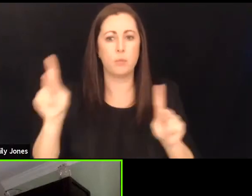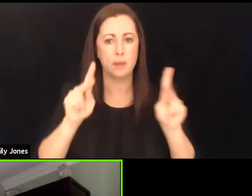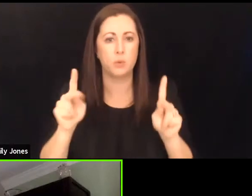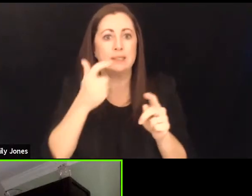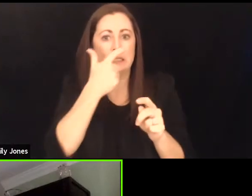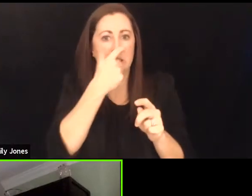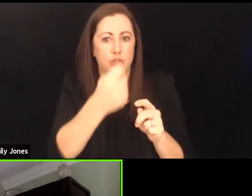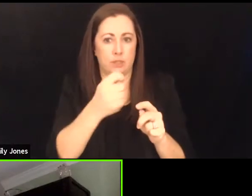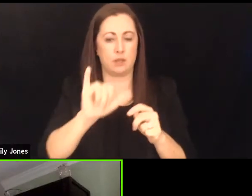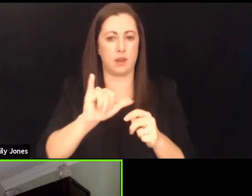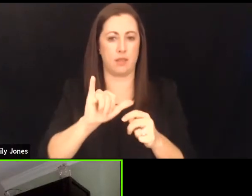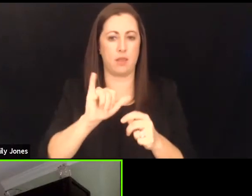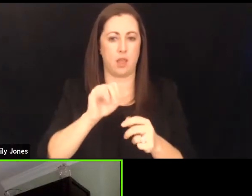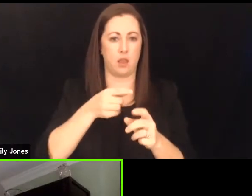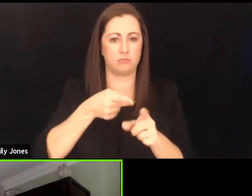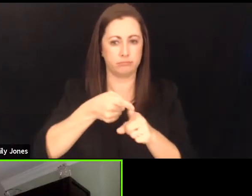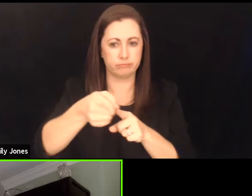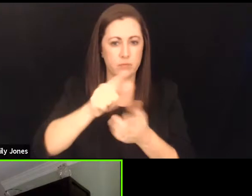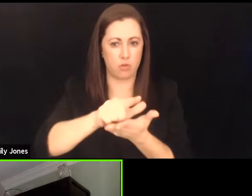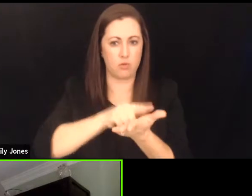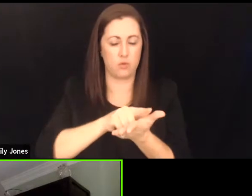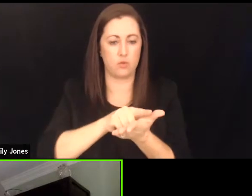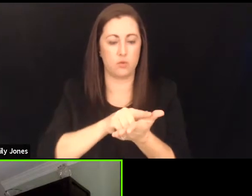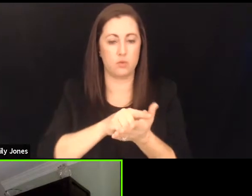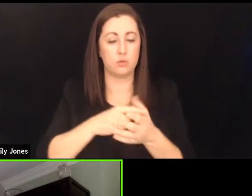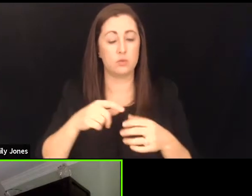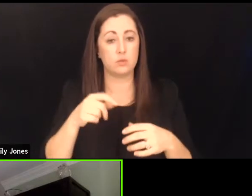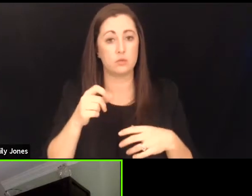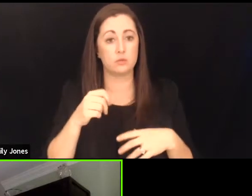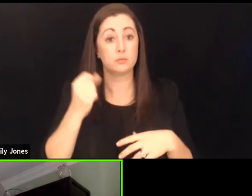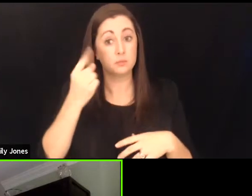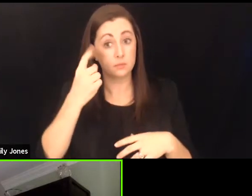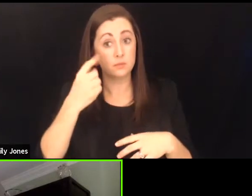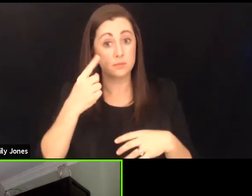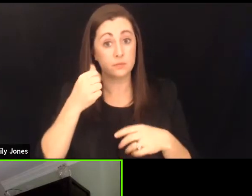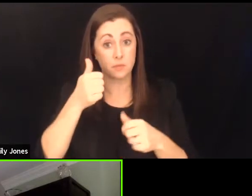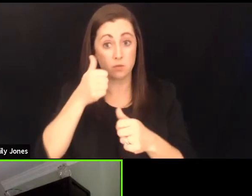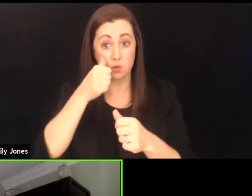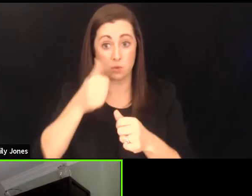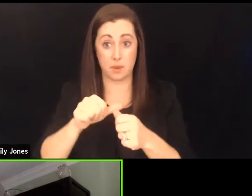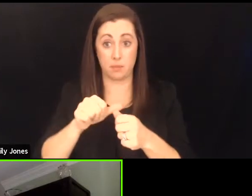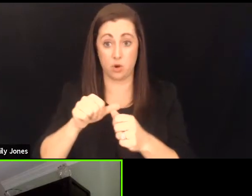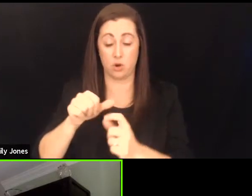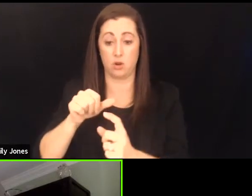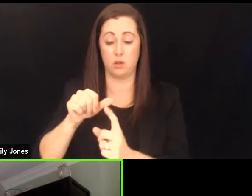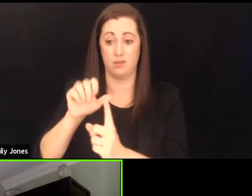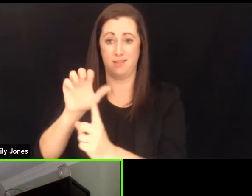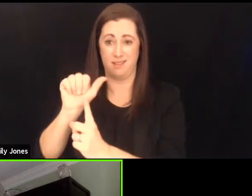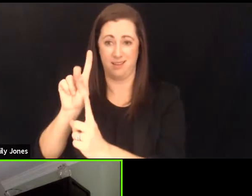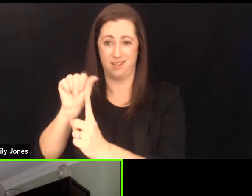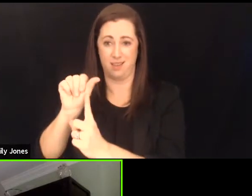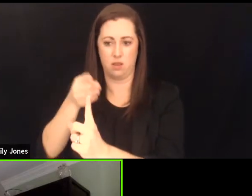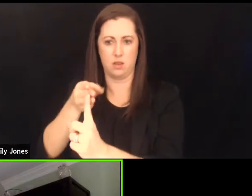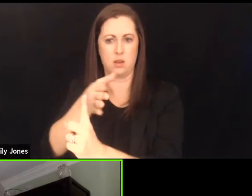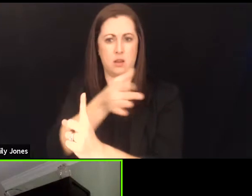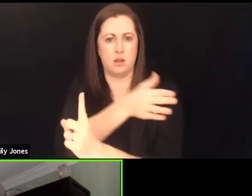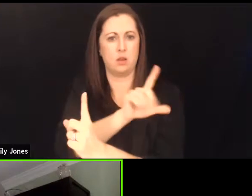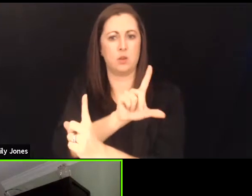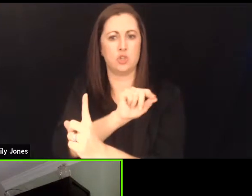in this. You must remember that for the preceding 20 years, we had a lot